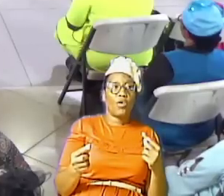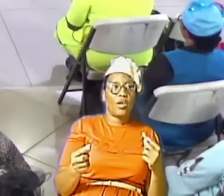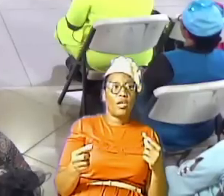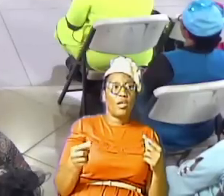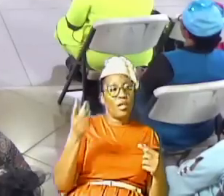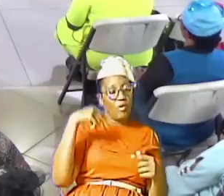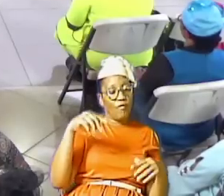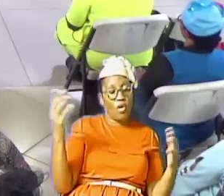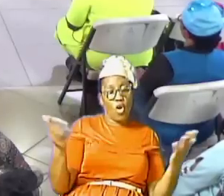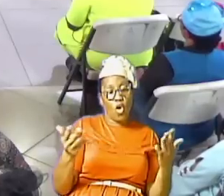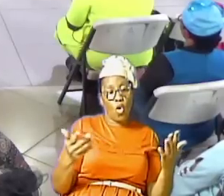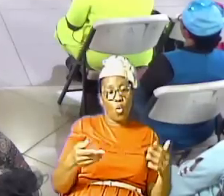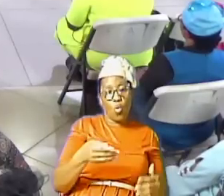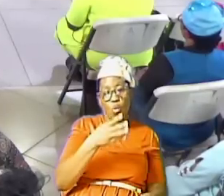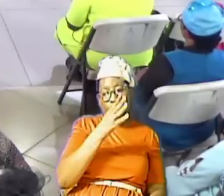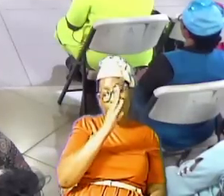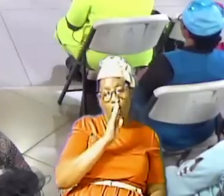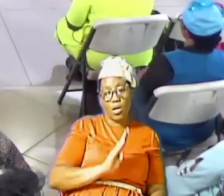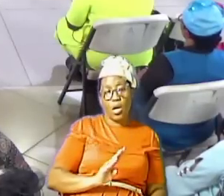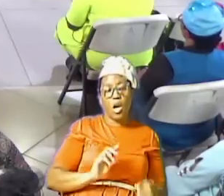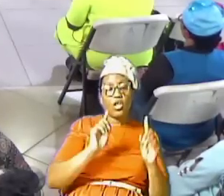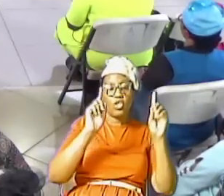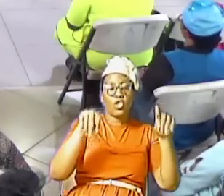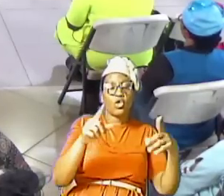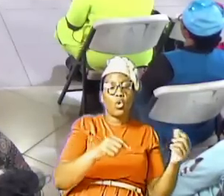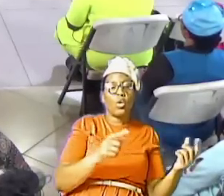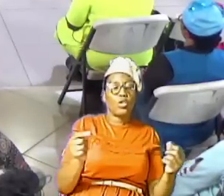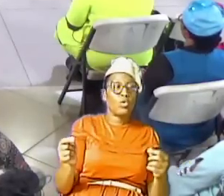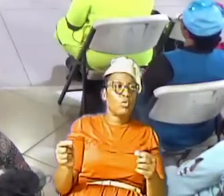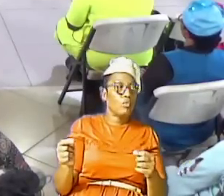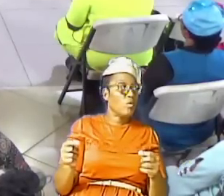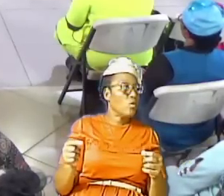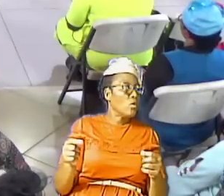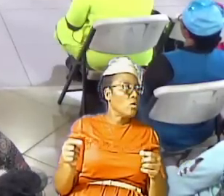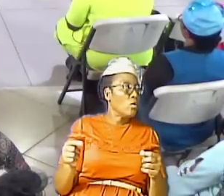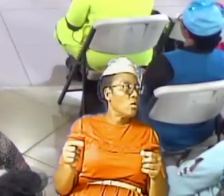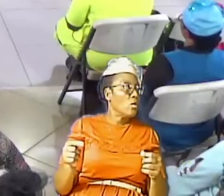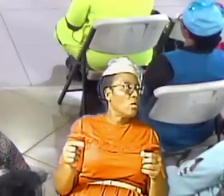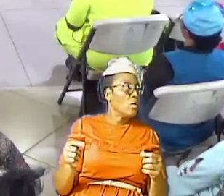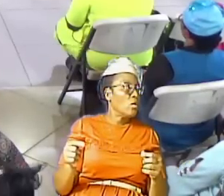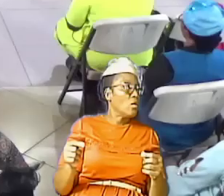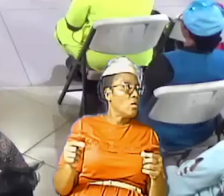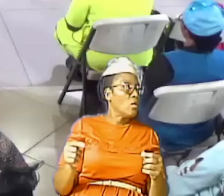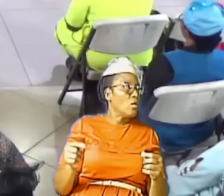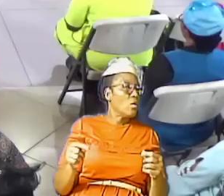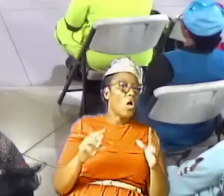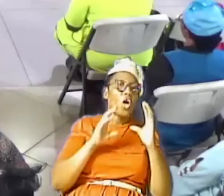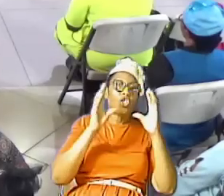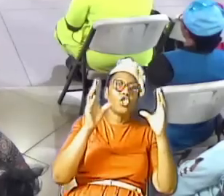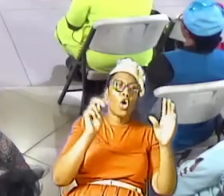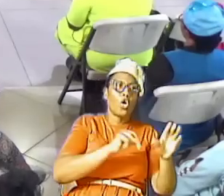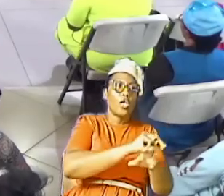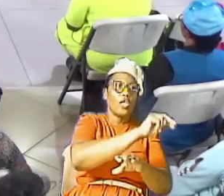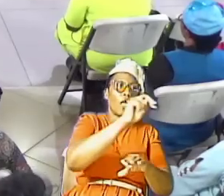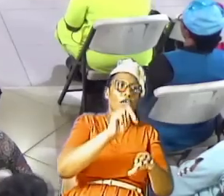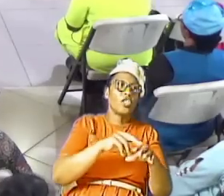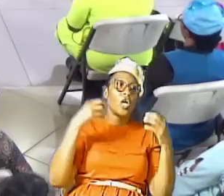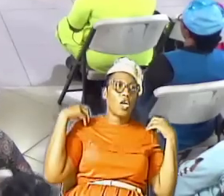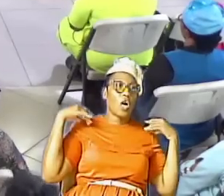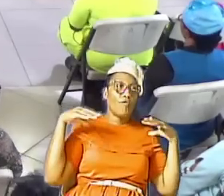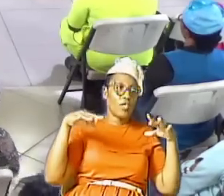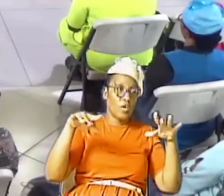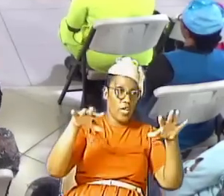what God is going to do. Somebody shout mission. Somebody shout national convocation.